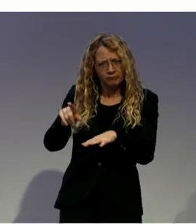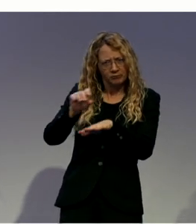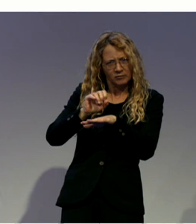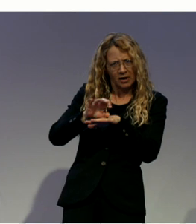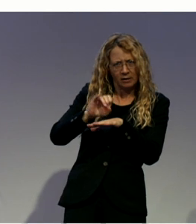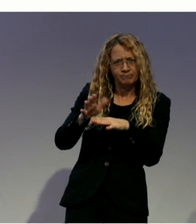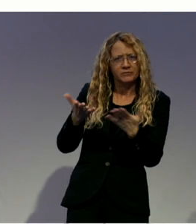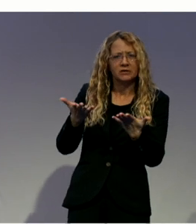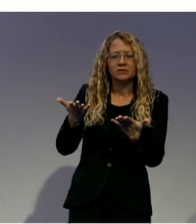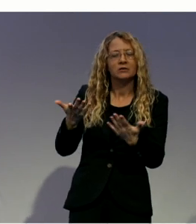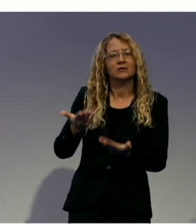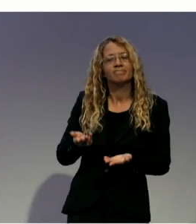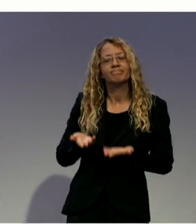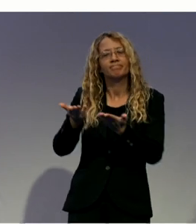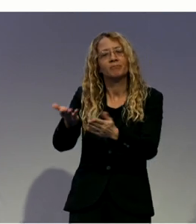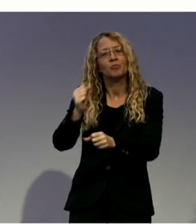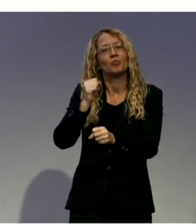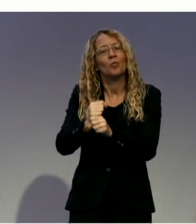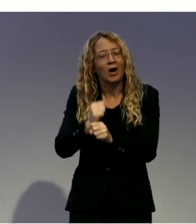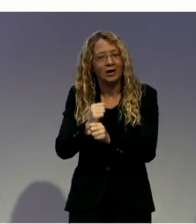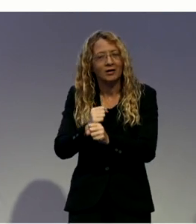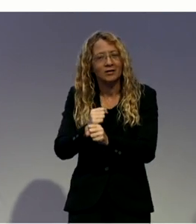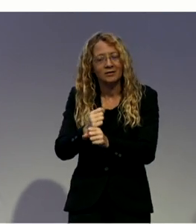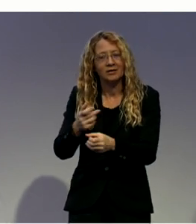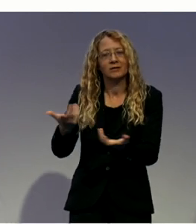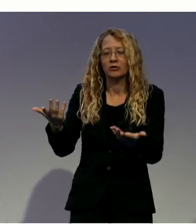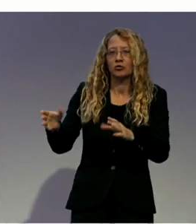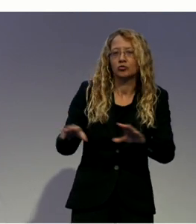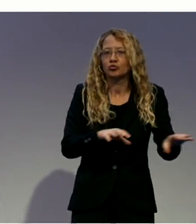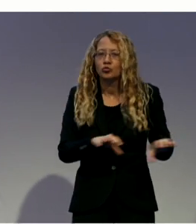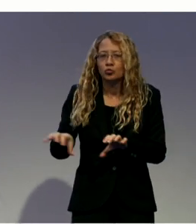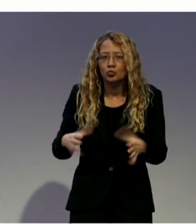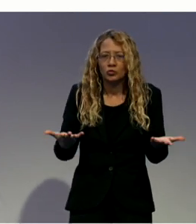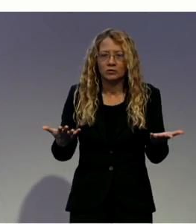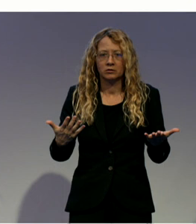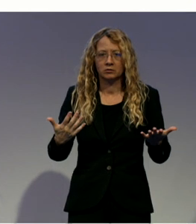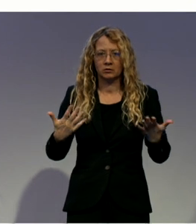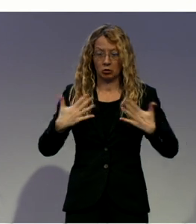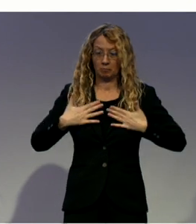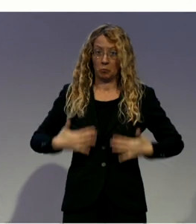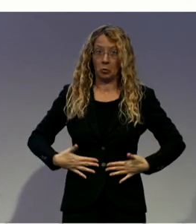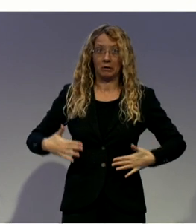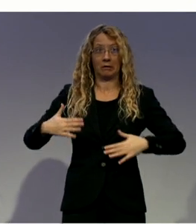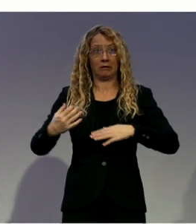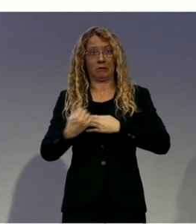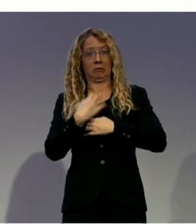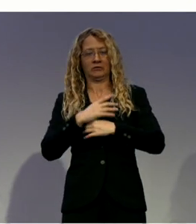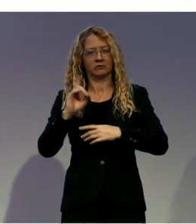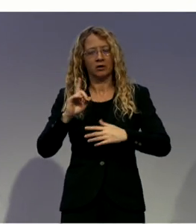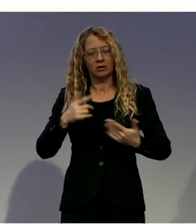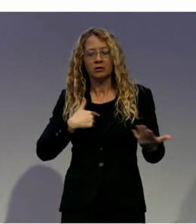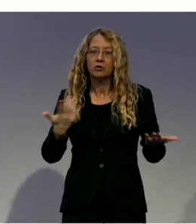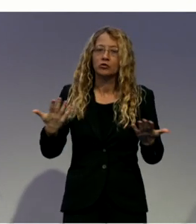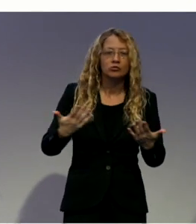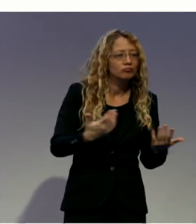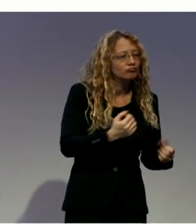Because for wheelchair users, we are not in need for physiotherapy. And we are doing peer counseling session for wheelers to get them from this